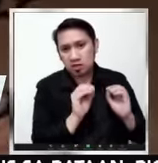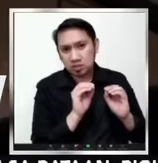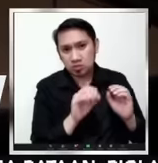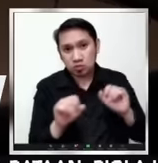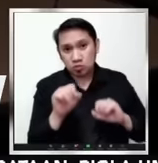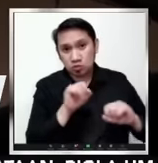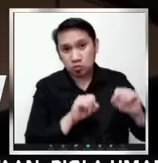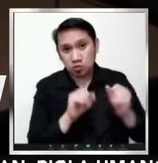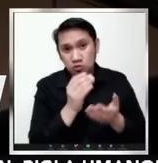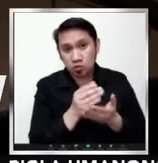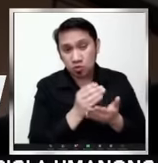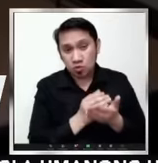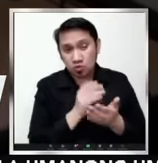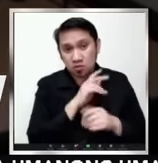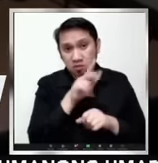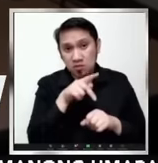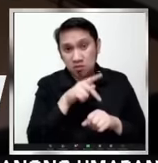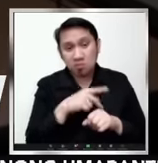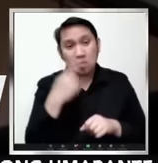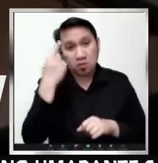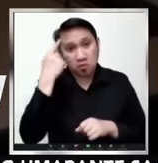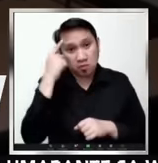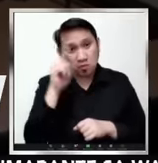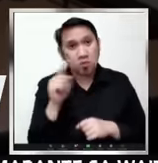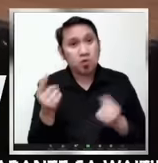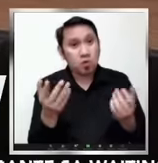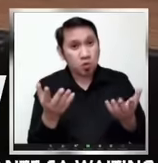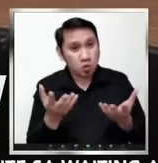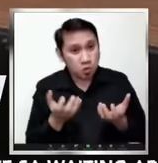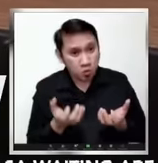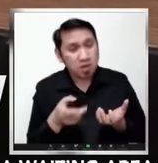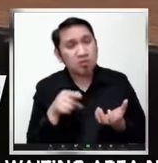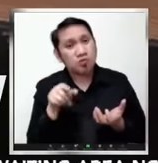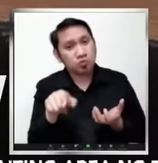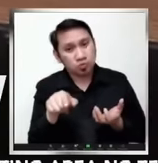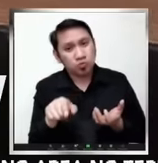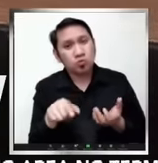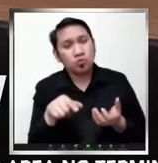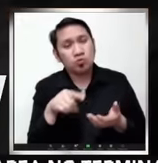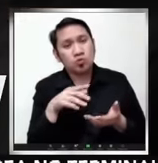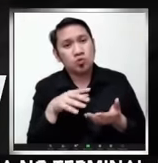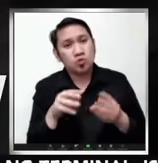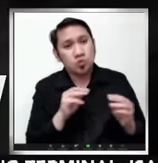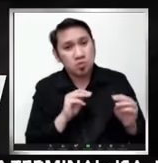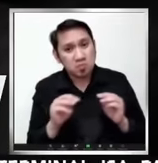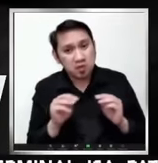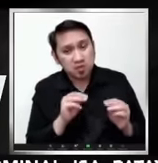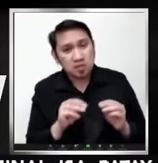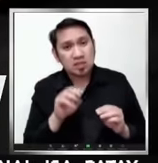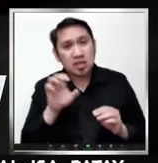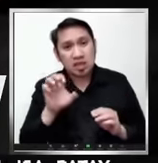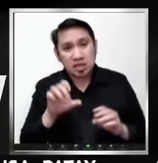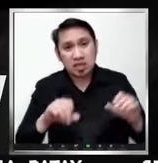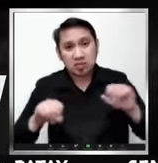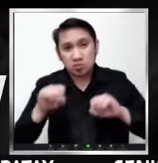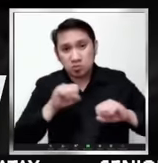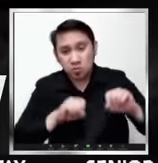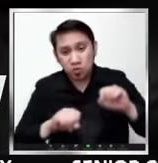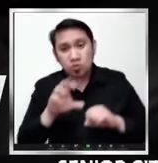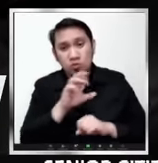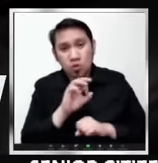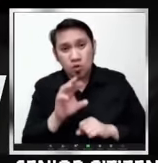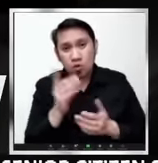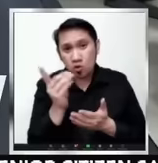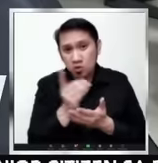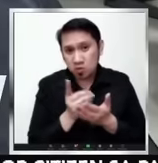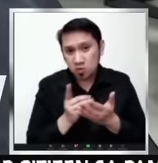Pilipinas. Para ito sa mga gustong maging karera ang production at management ng esports o maging sa pagde-design ng